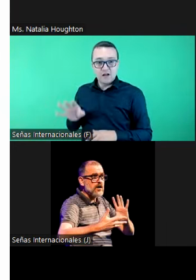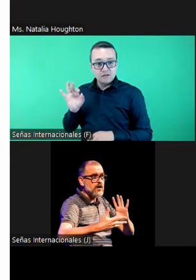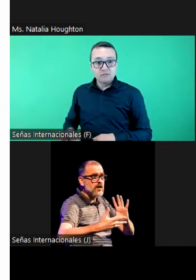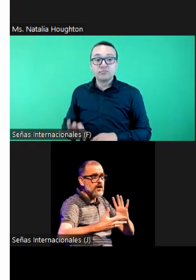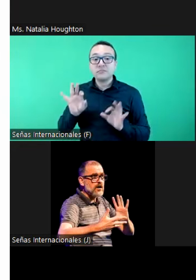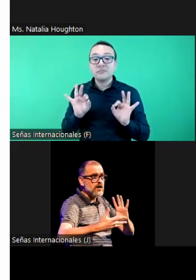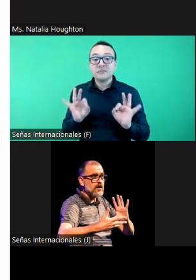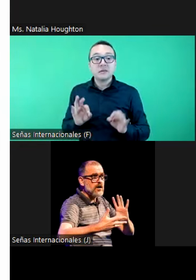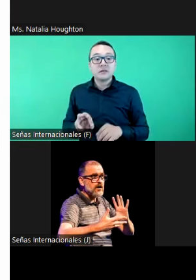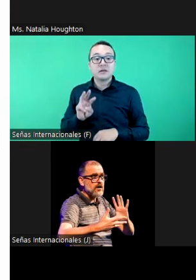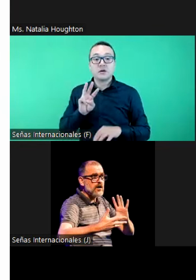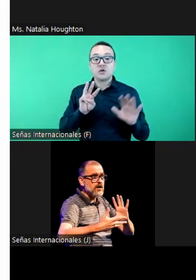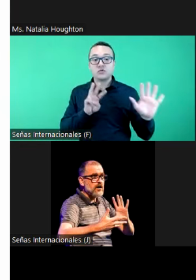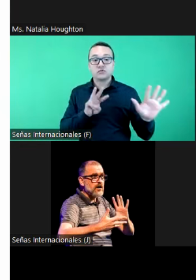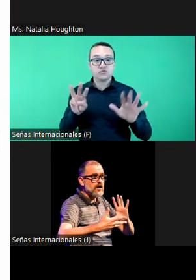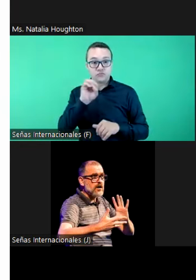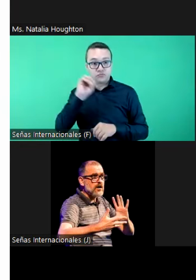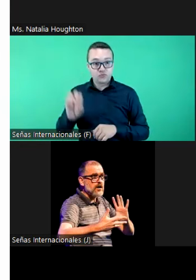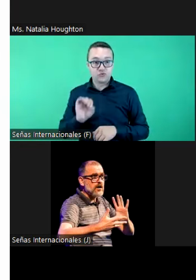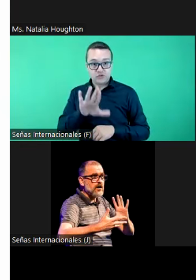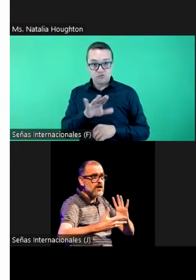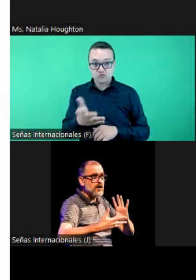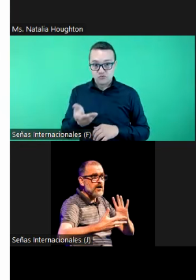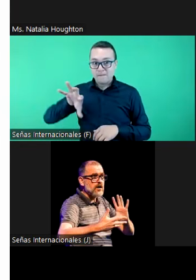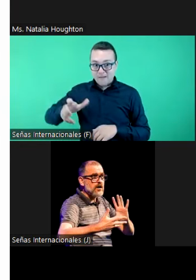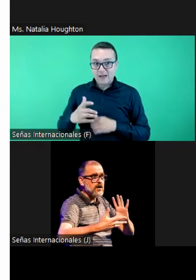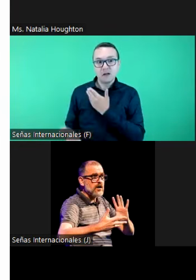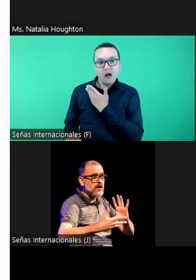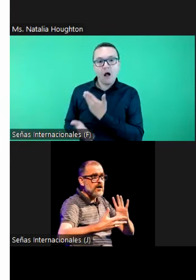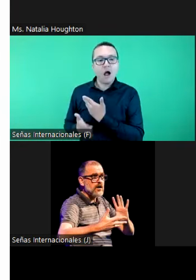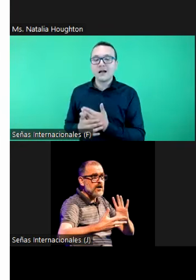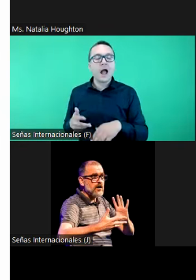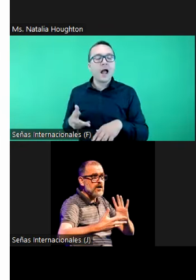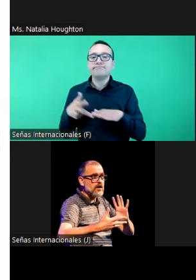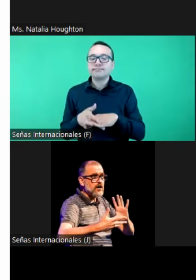most countries still reported interruptions of healthcare services